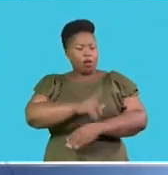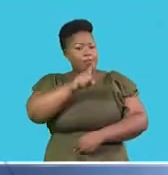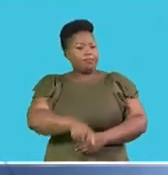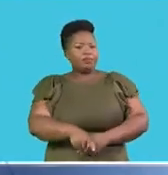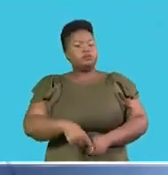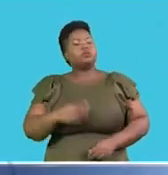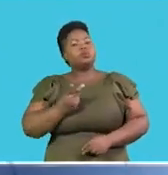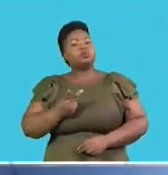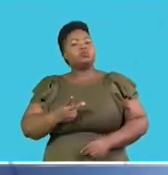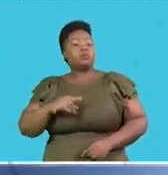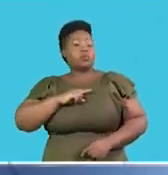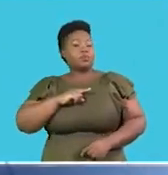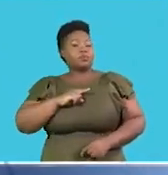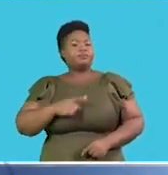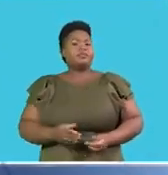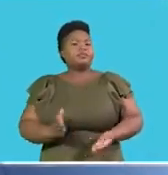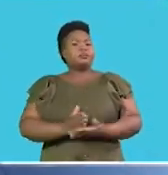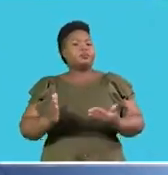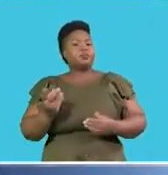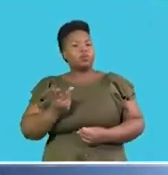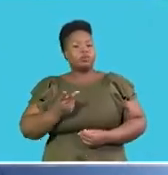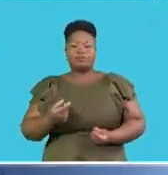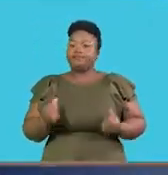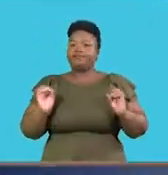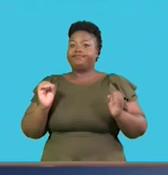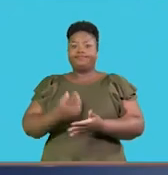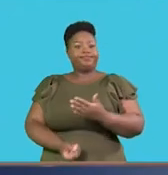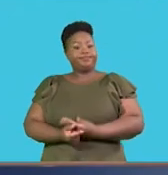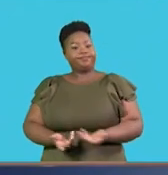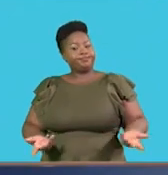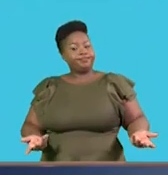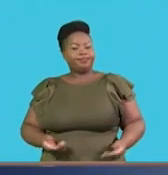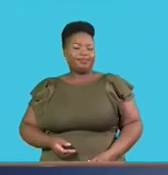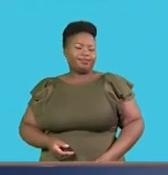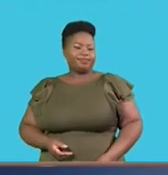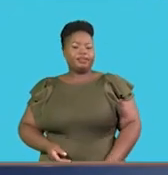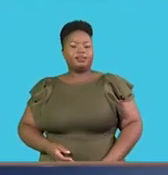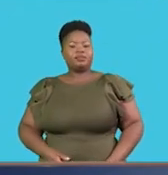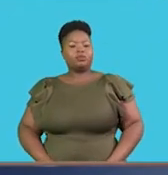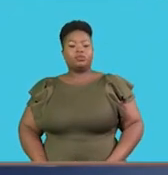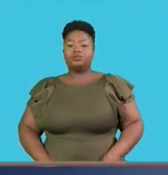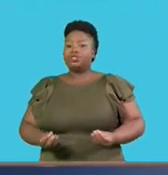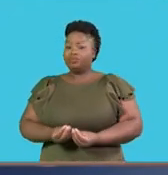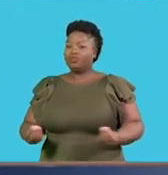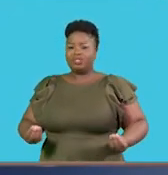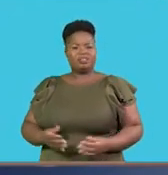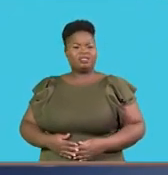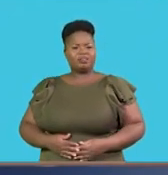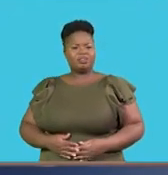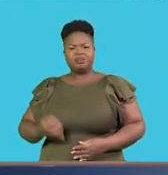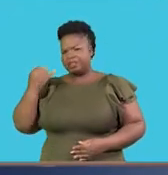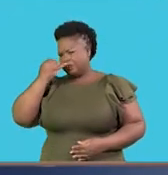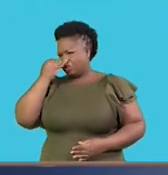two men, summits and everything, and nothing is happening. Tingani zincane azikwazi ukuyenza lo mama